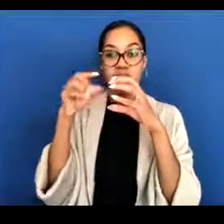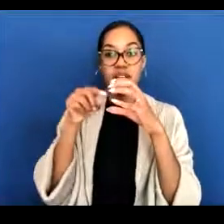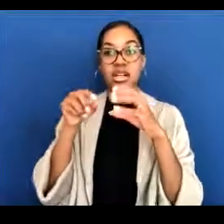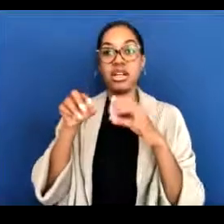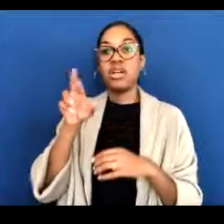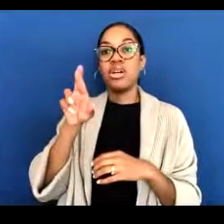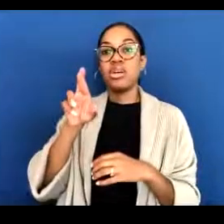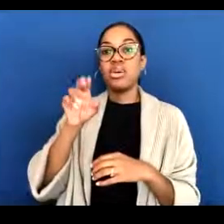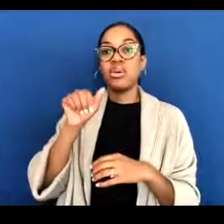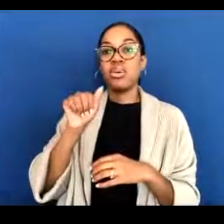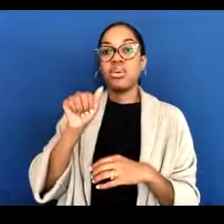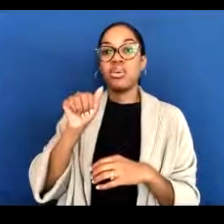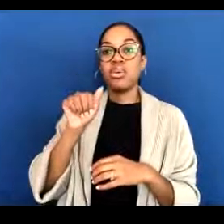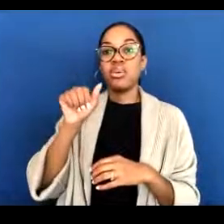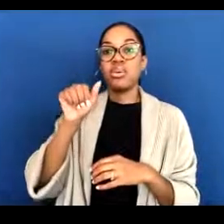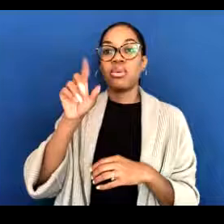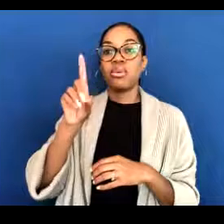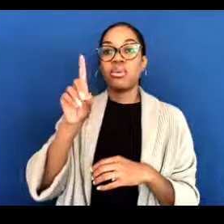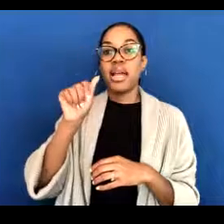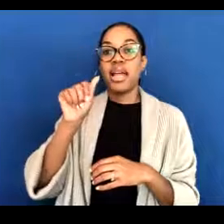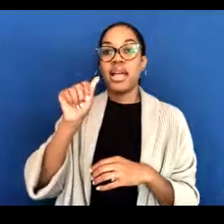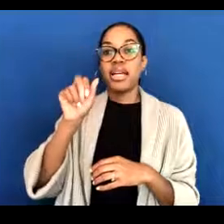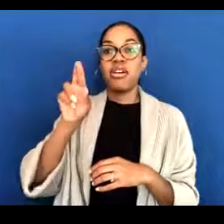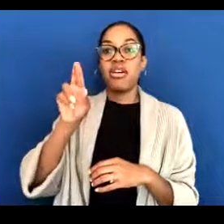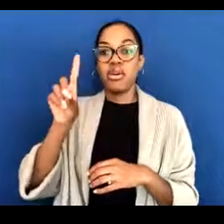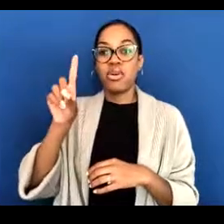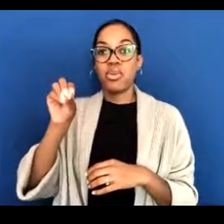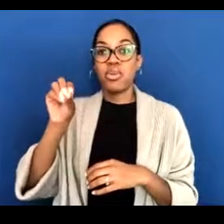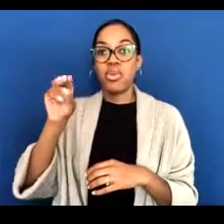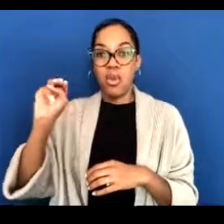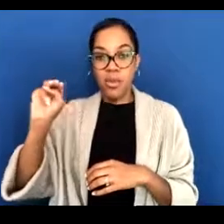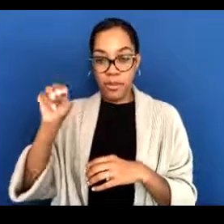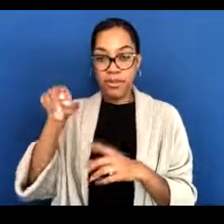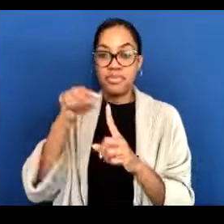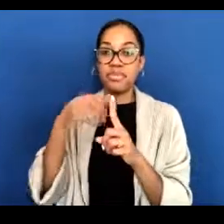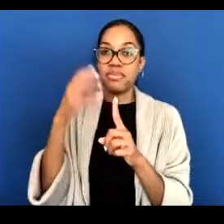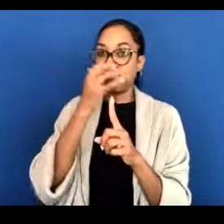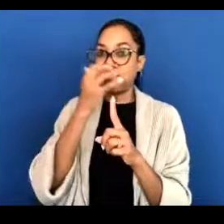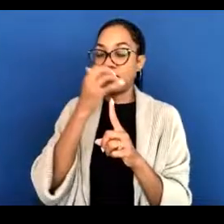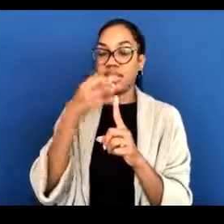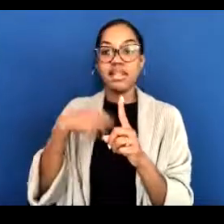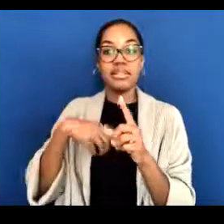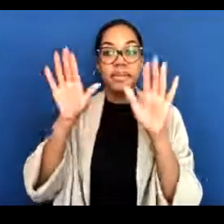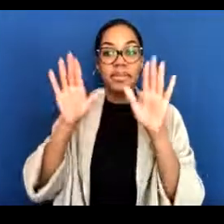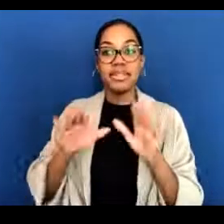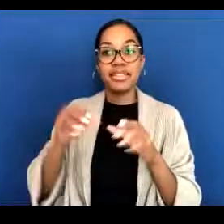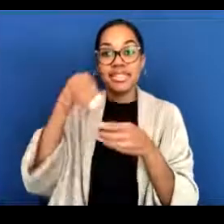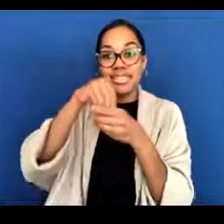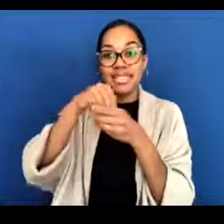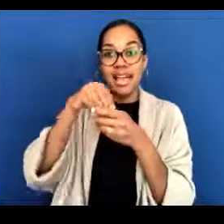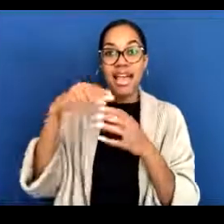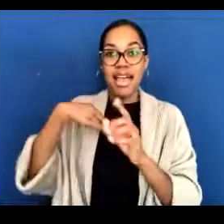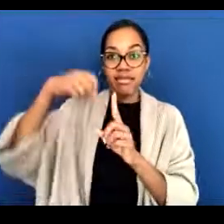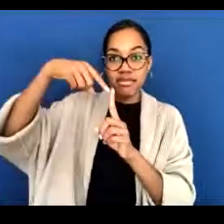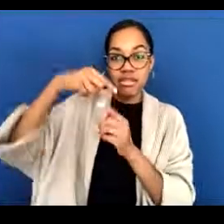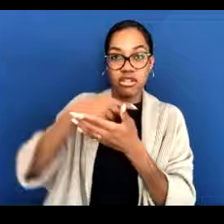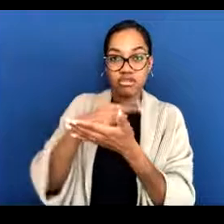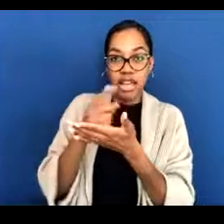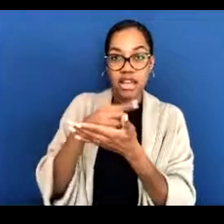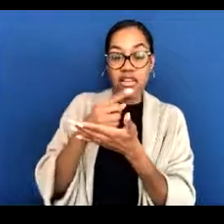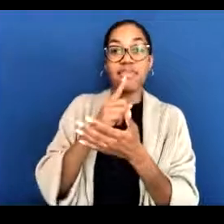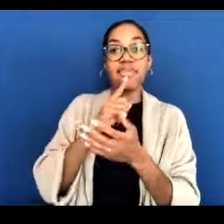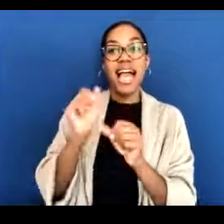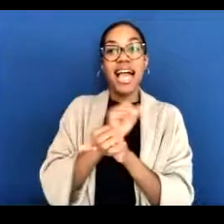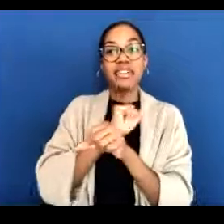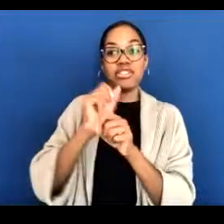is made of plexiglass, and inside there is the radar equipment itself. That's a 28-foot wide dish that spins around on its